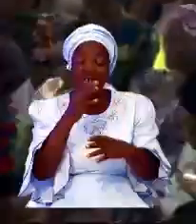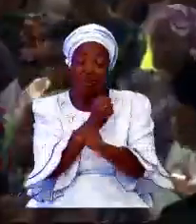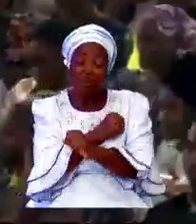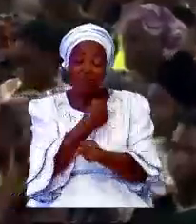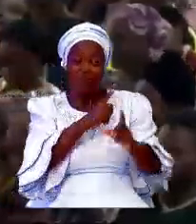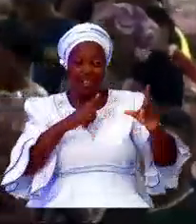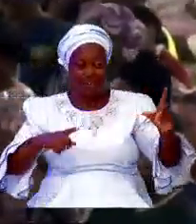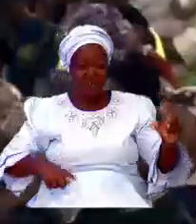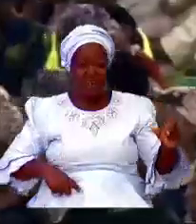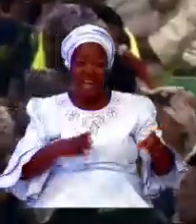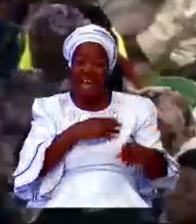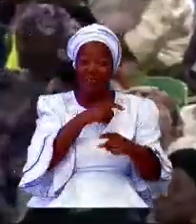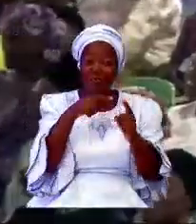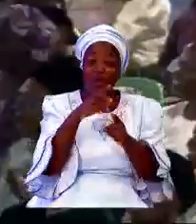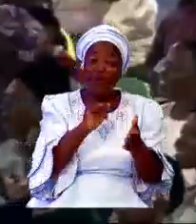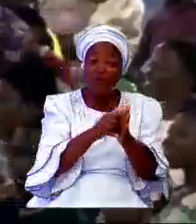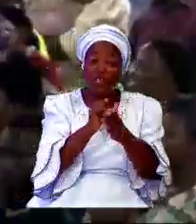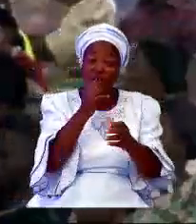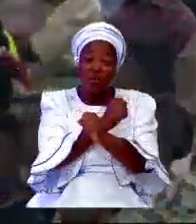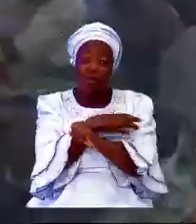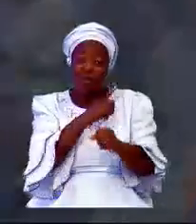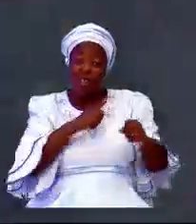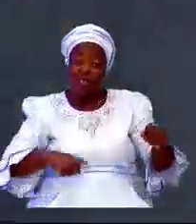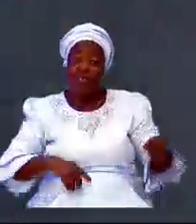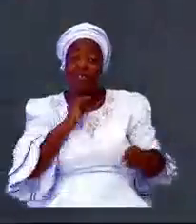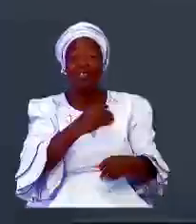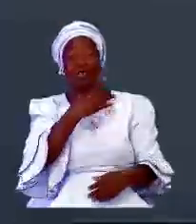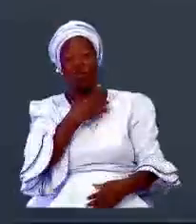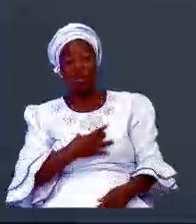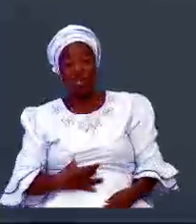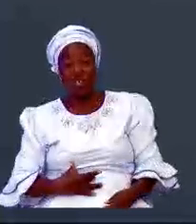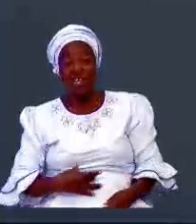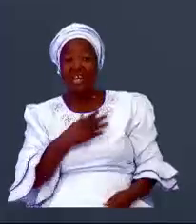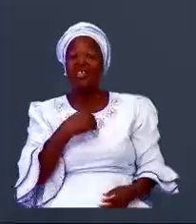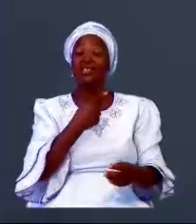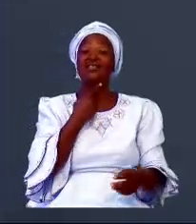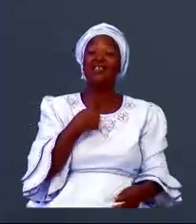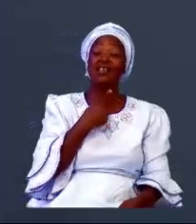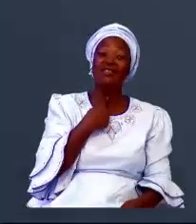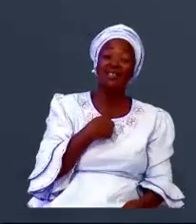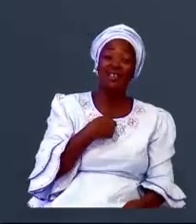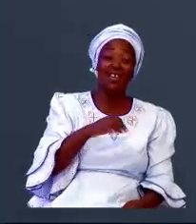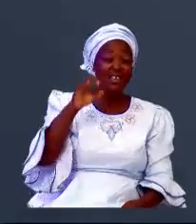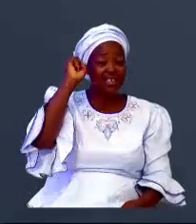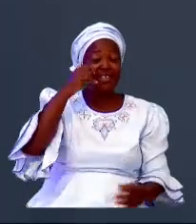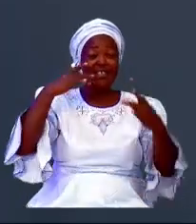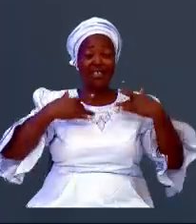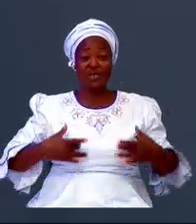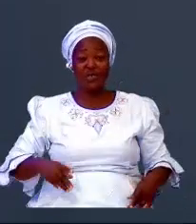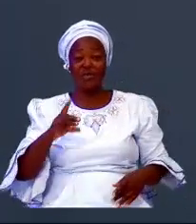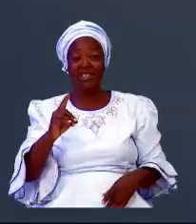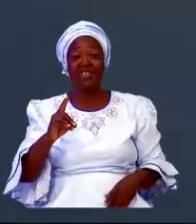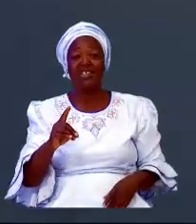meant only for the favorites of God. And when a favorite of God is hungry,